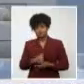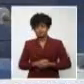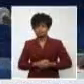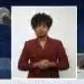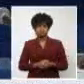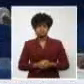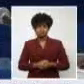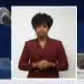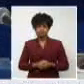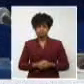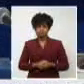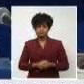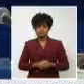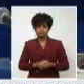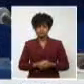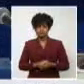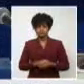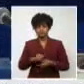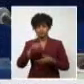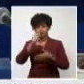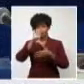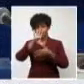The region of the Americas reports